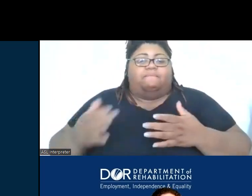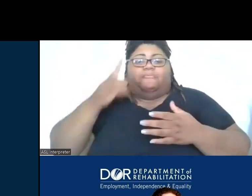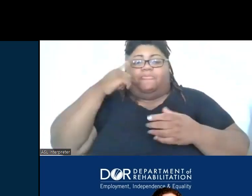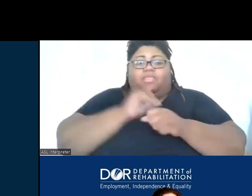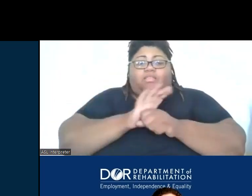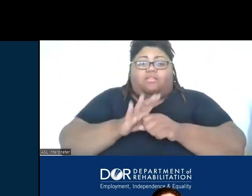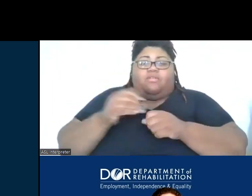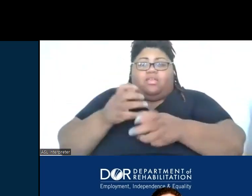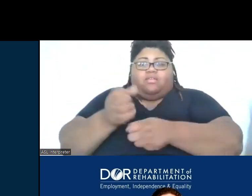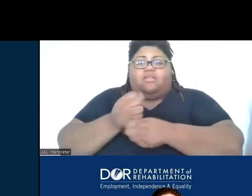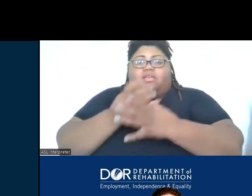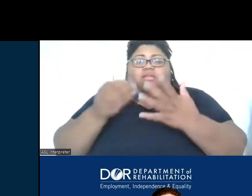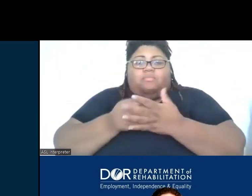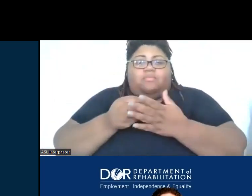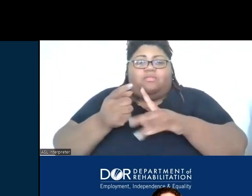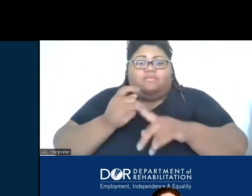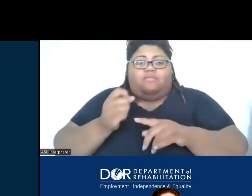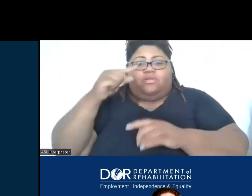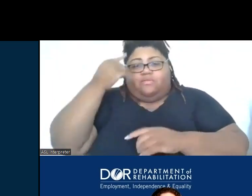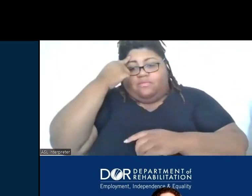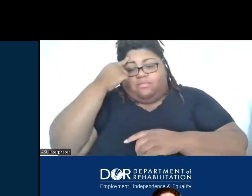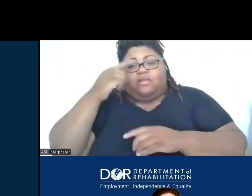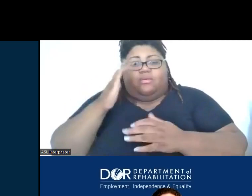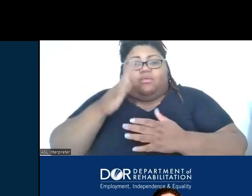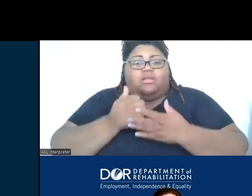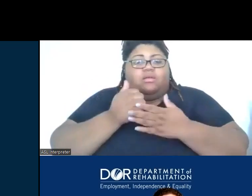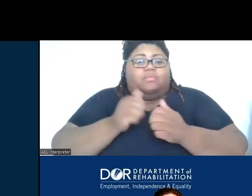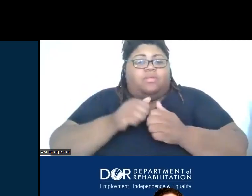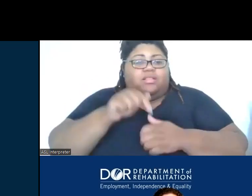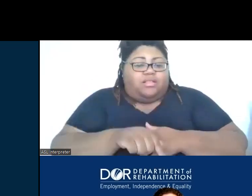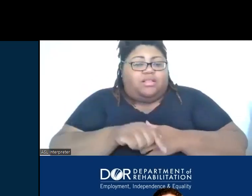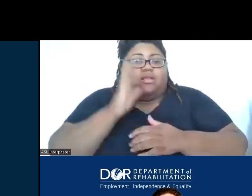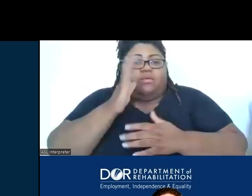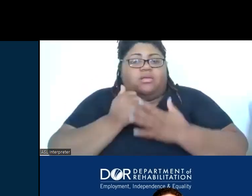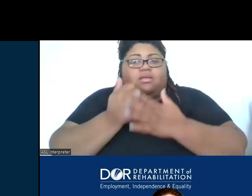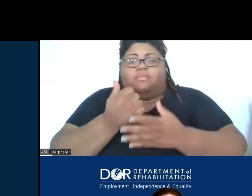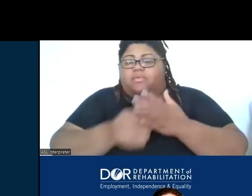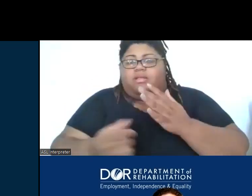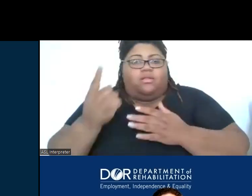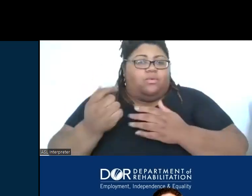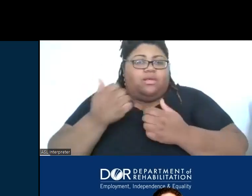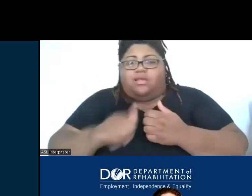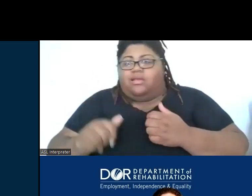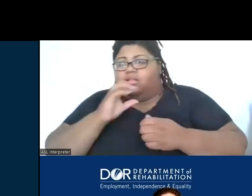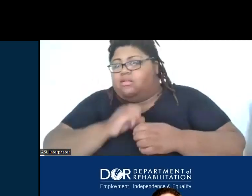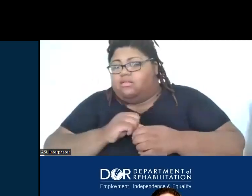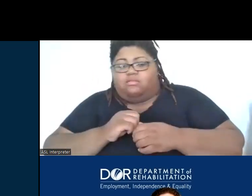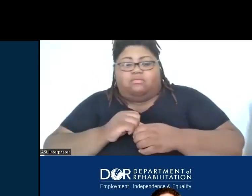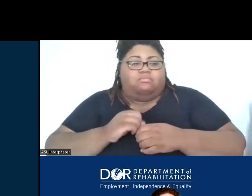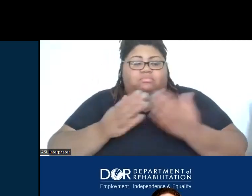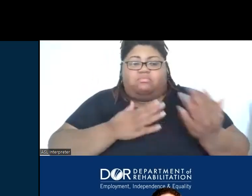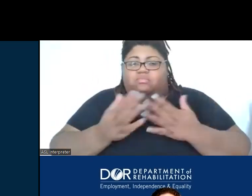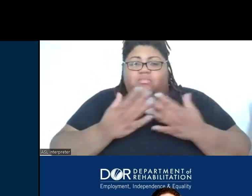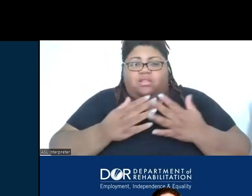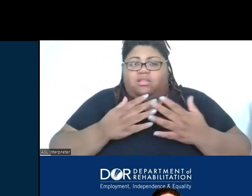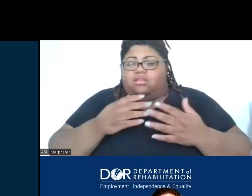from the federal government to help out with this. So they will help anybody of any age with a disability get